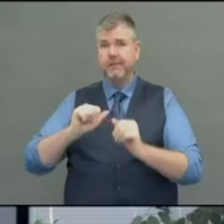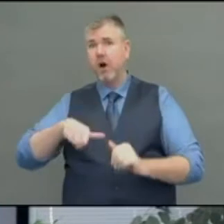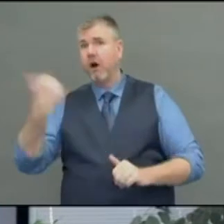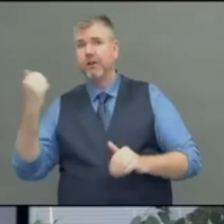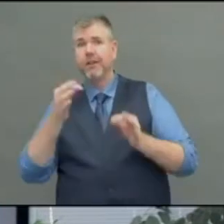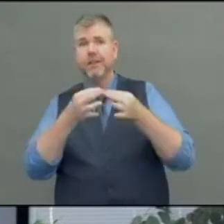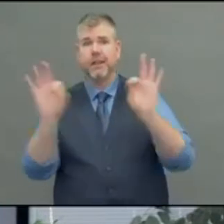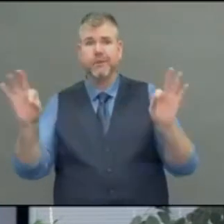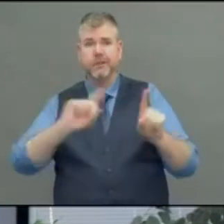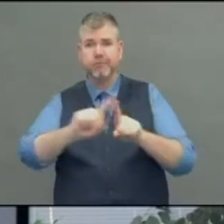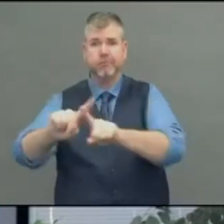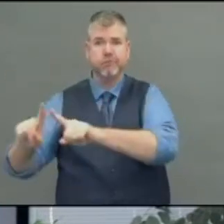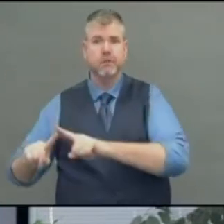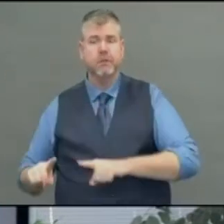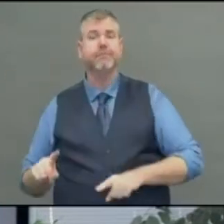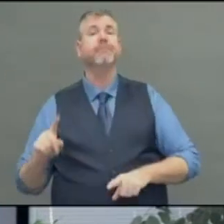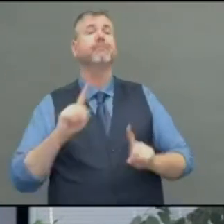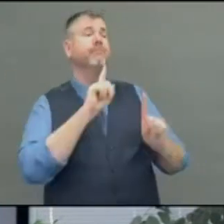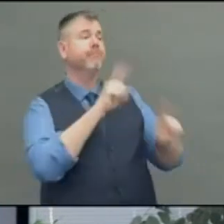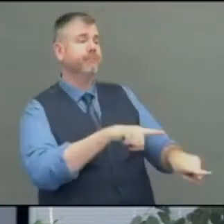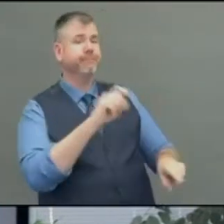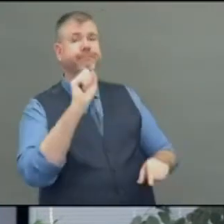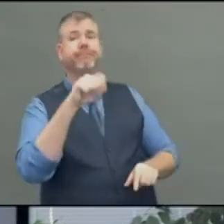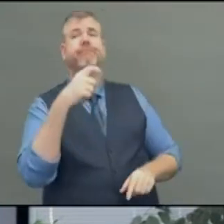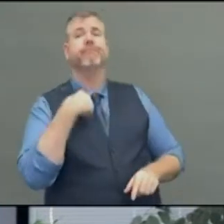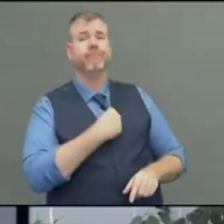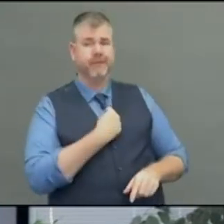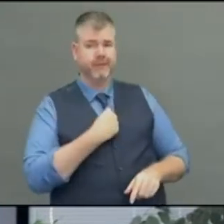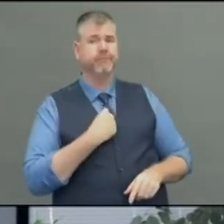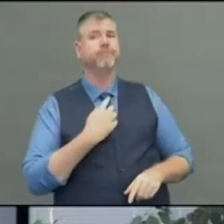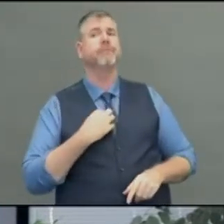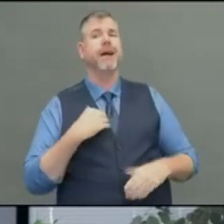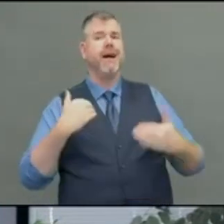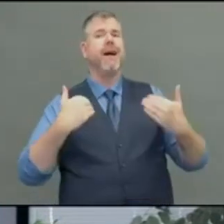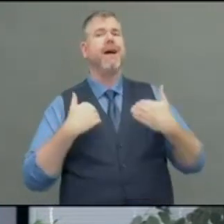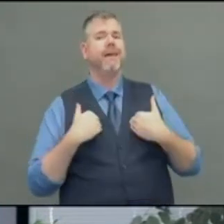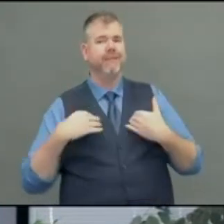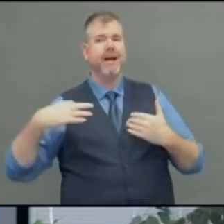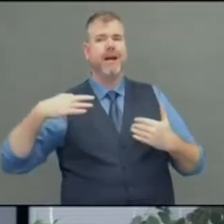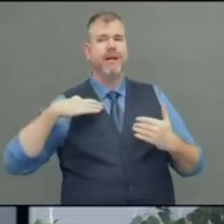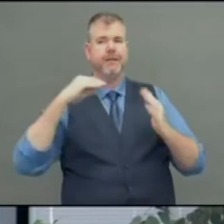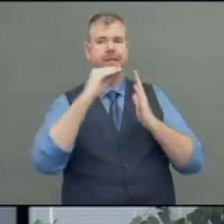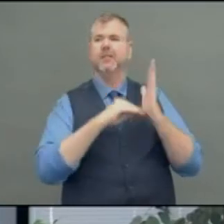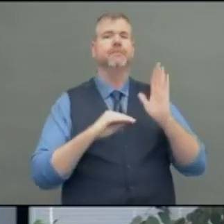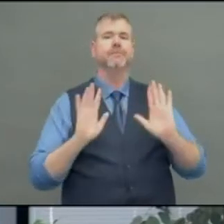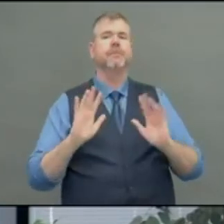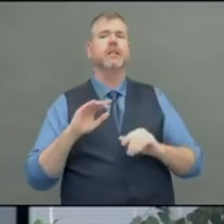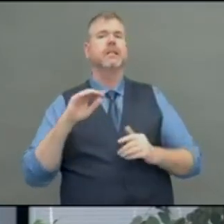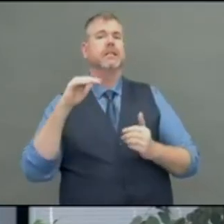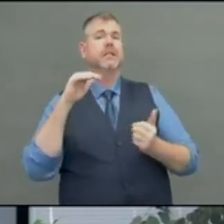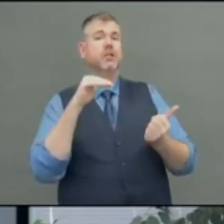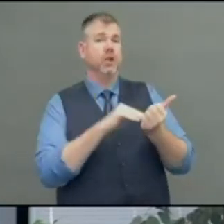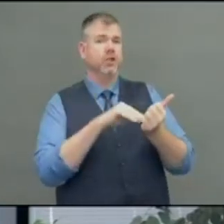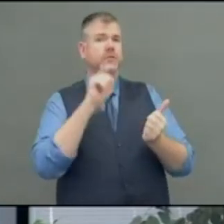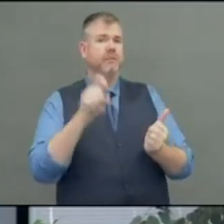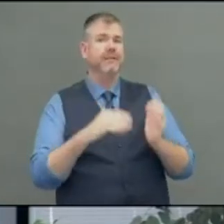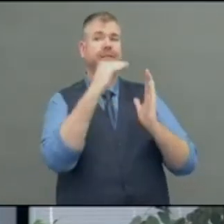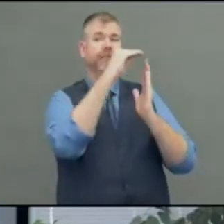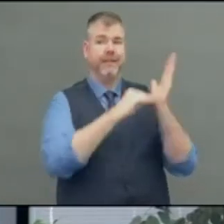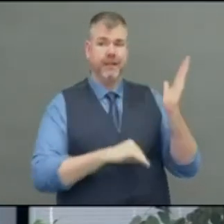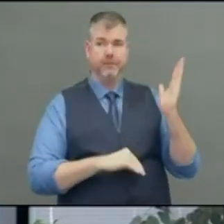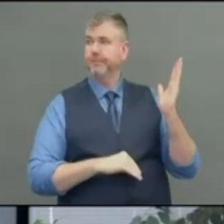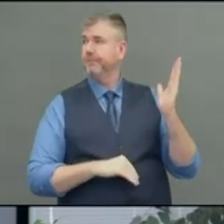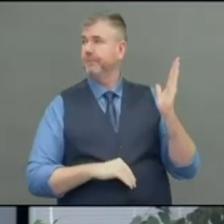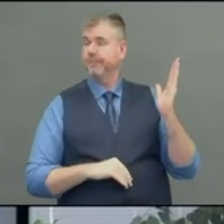We do. I mentioned that we have an application that the doctor has to complete. I'm trying to figure out where I left it now. Here it